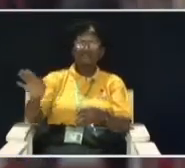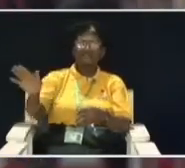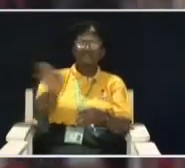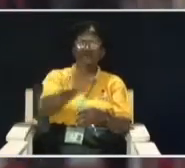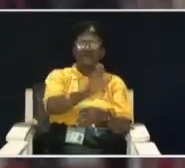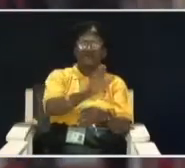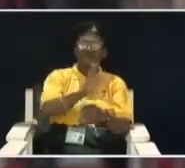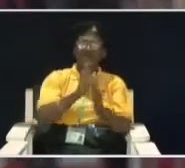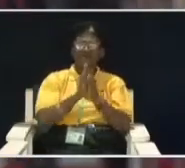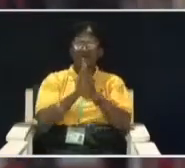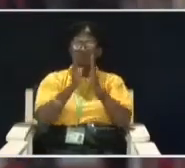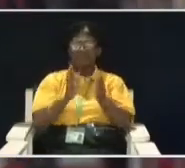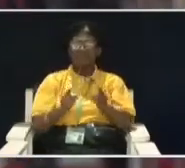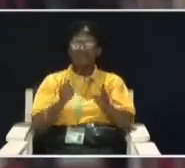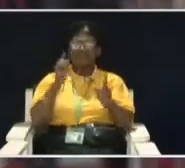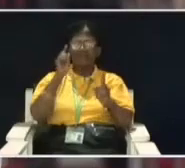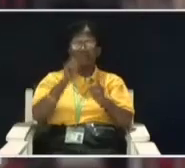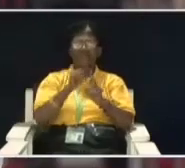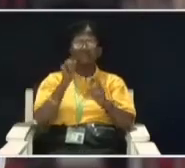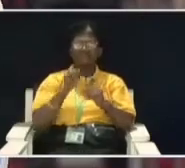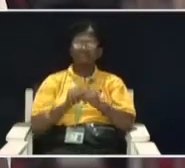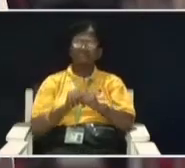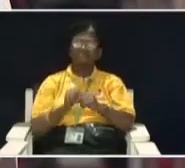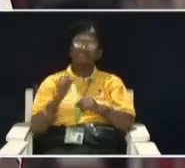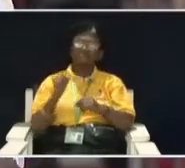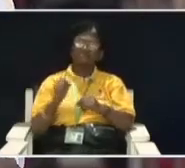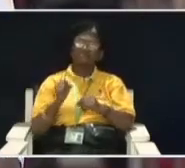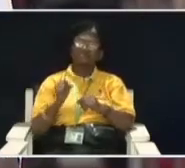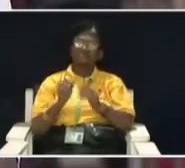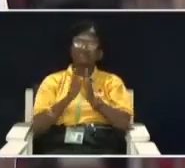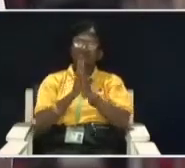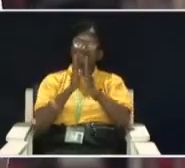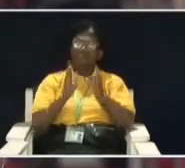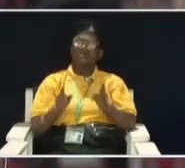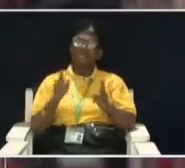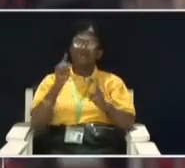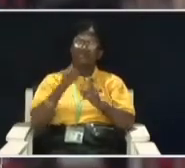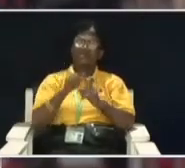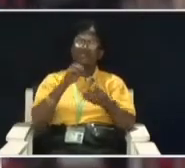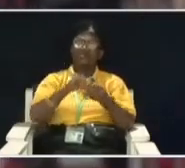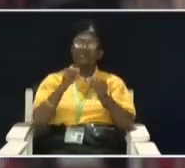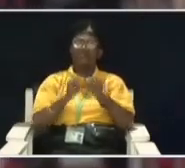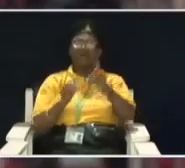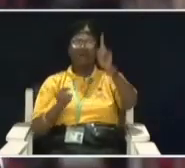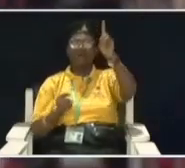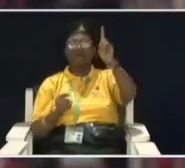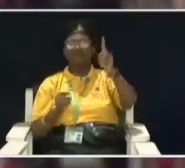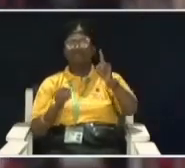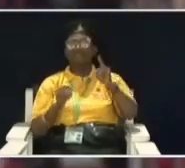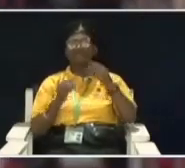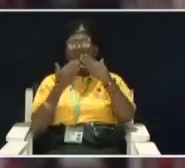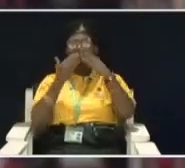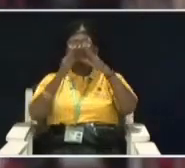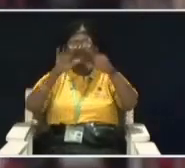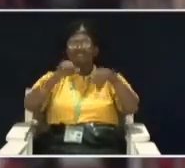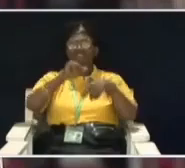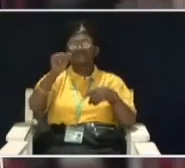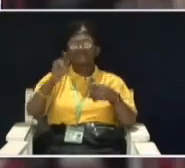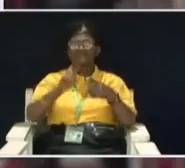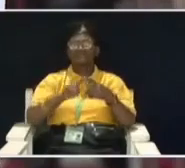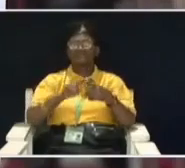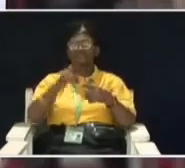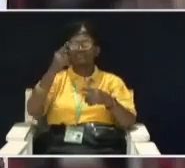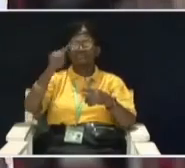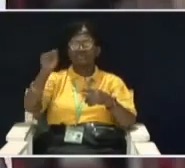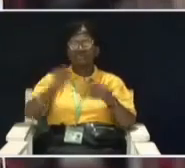Prayer point number one, of course, is thanksgiving to the Almighty God for giving us